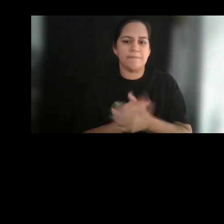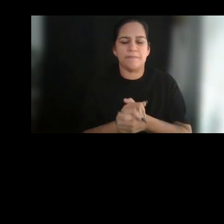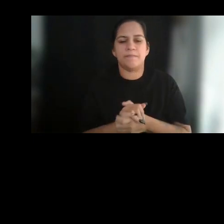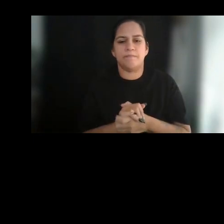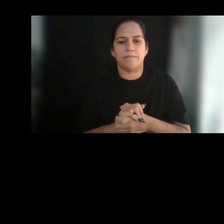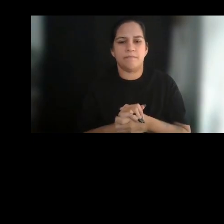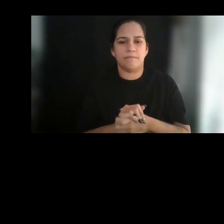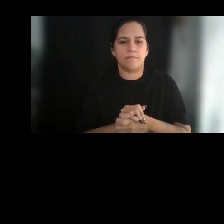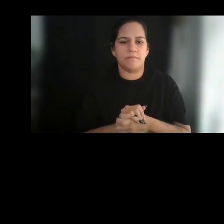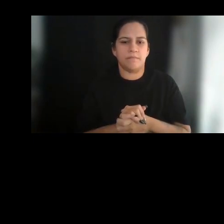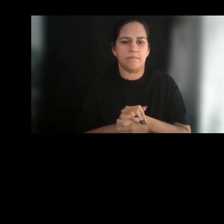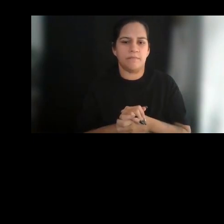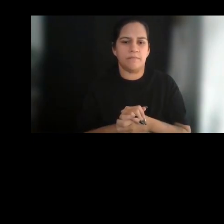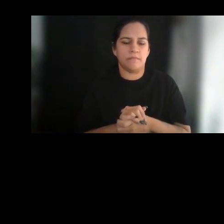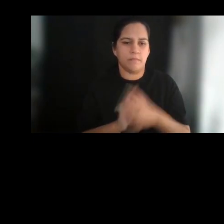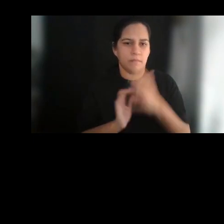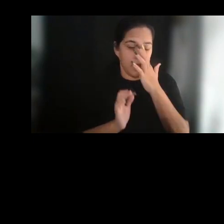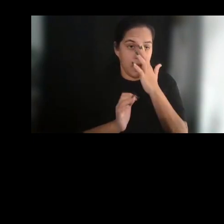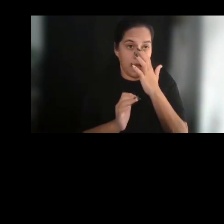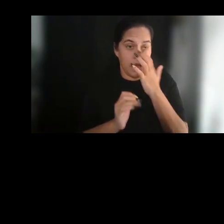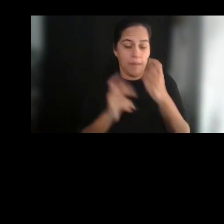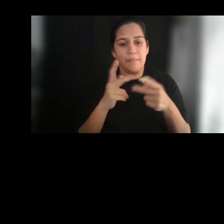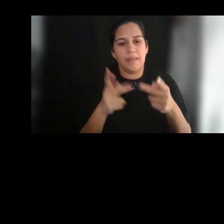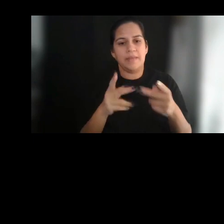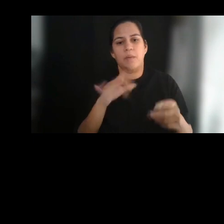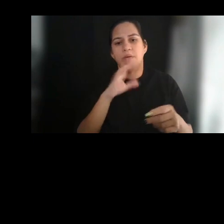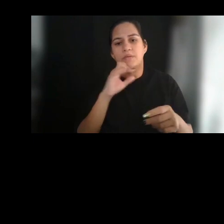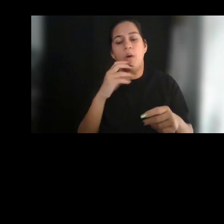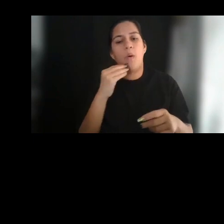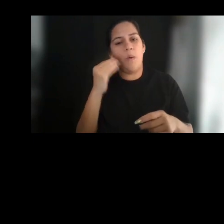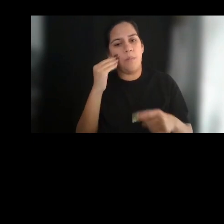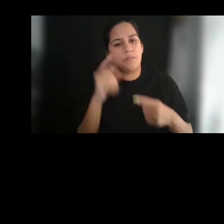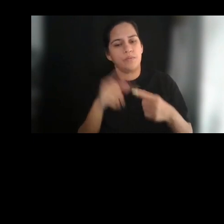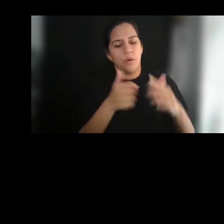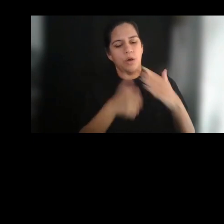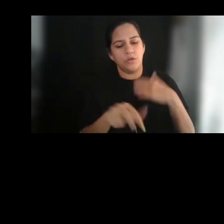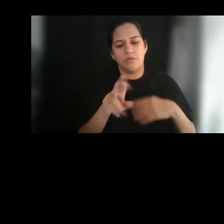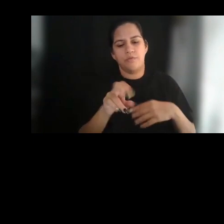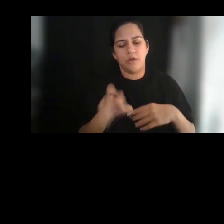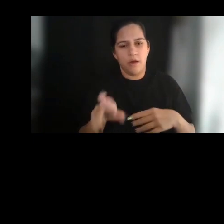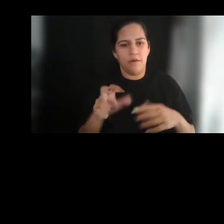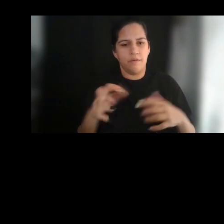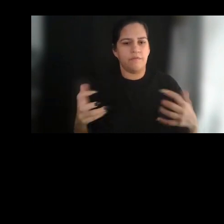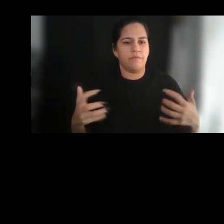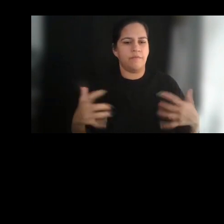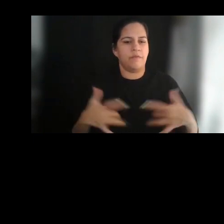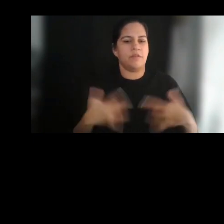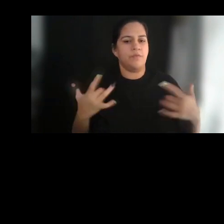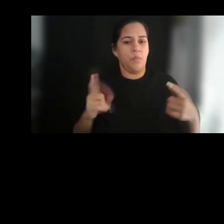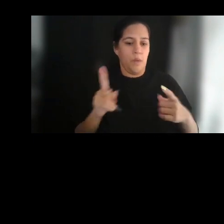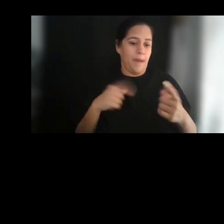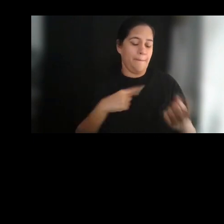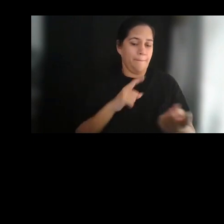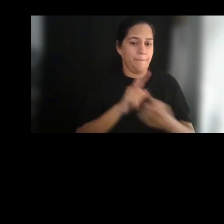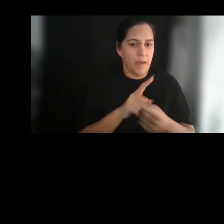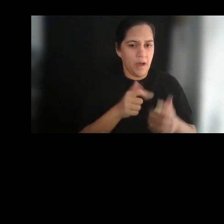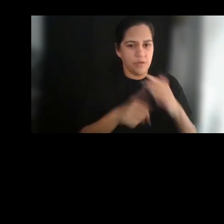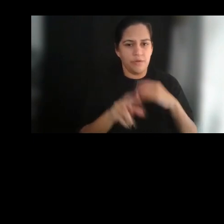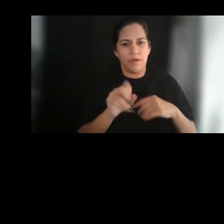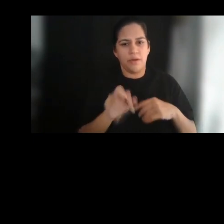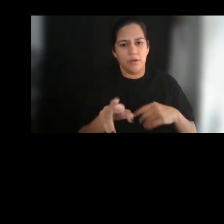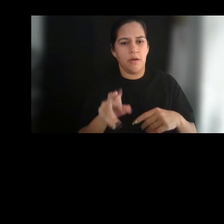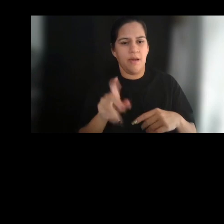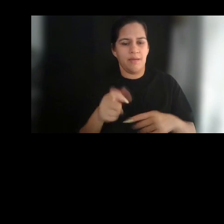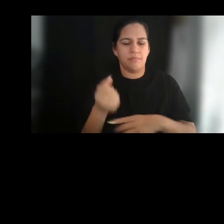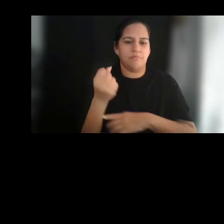a place that had been a home to Under the Radar Festival, a place where I had met Under the Radar Festival, had to turn its back on this festival and